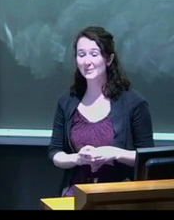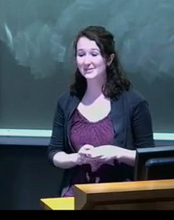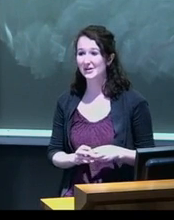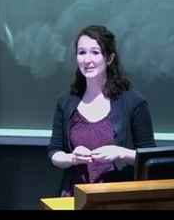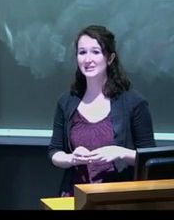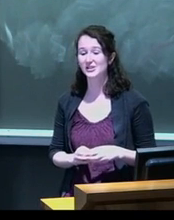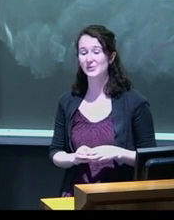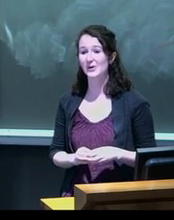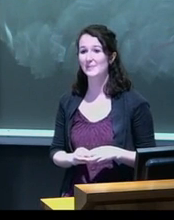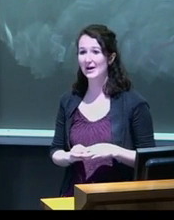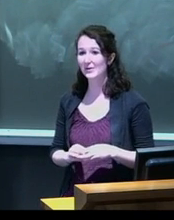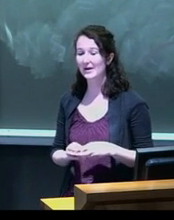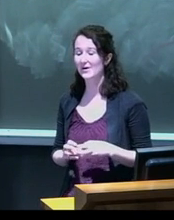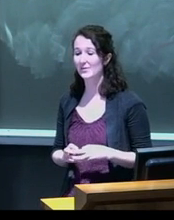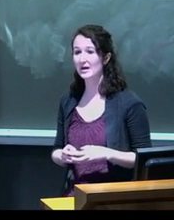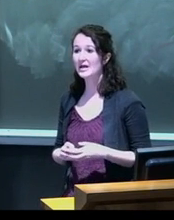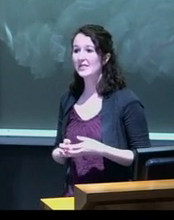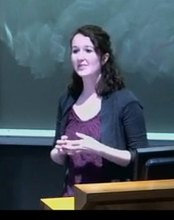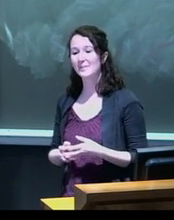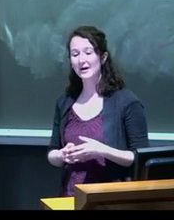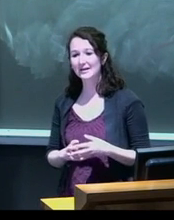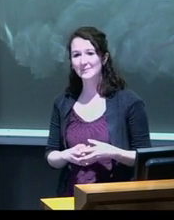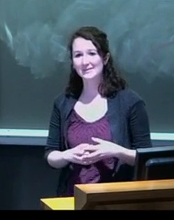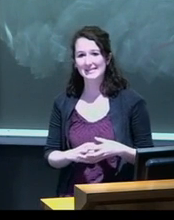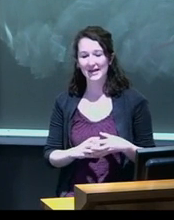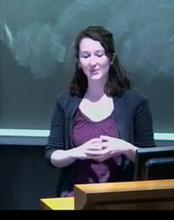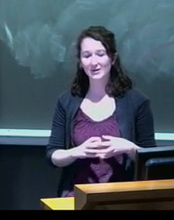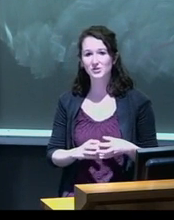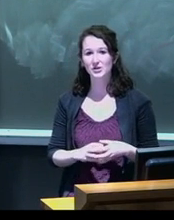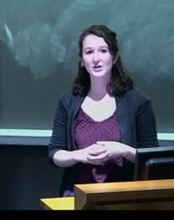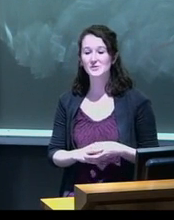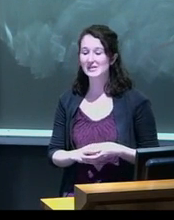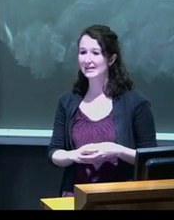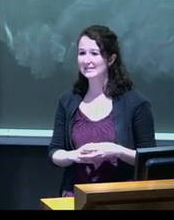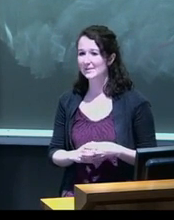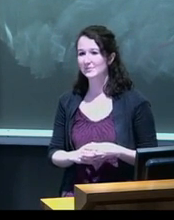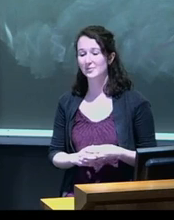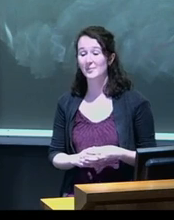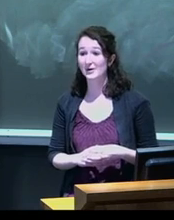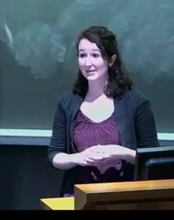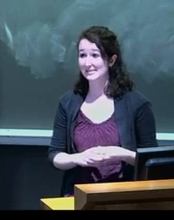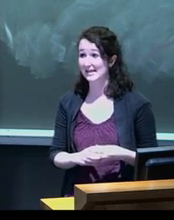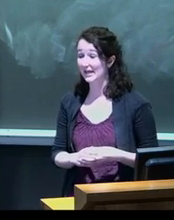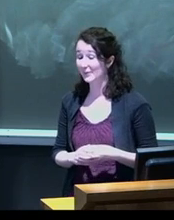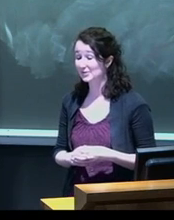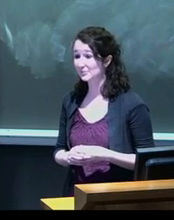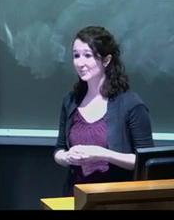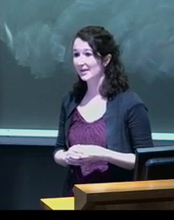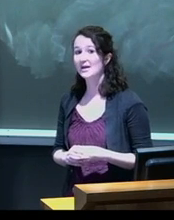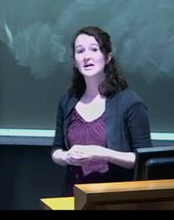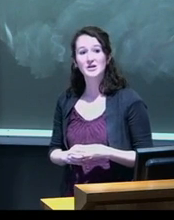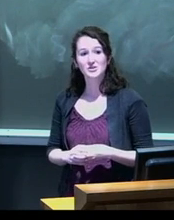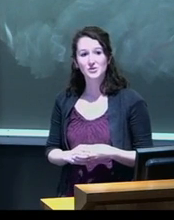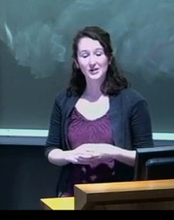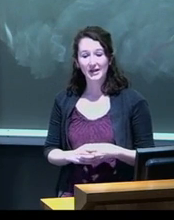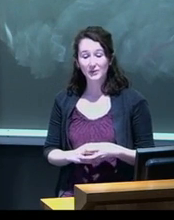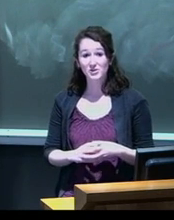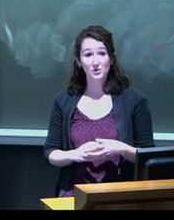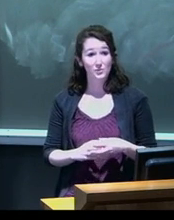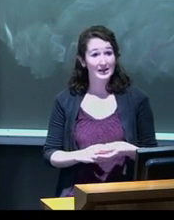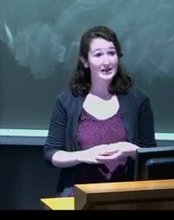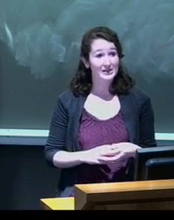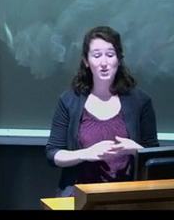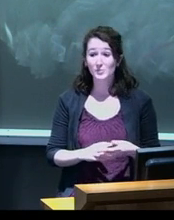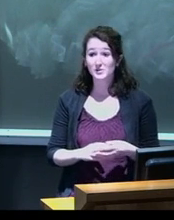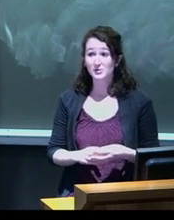today I'll be talking to you about how the body limits language using an example from American Sign Language. So the language